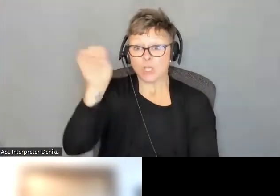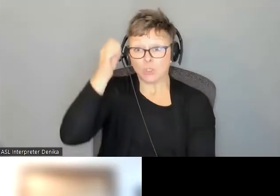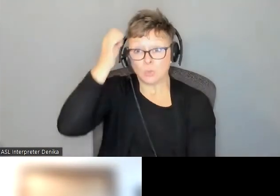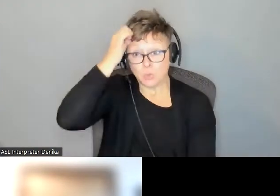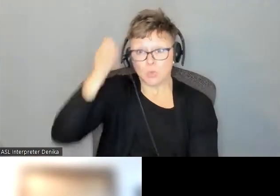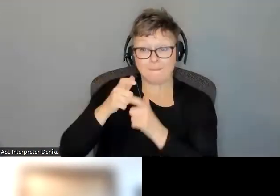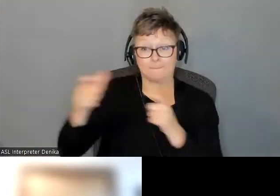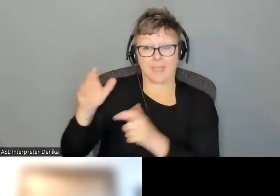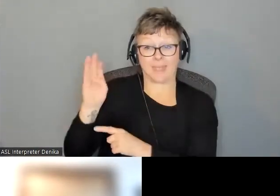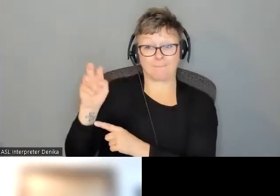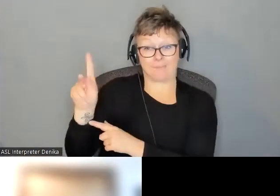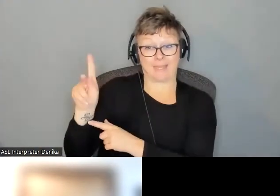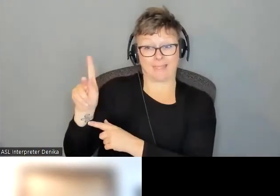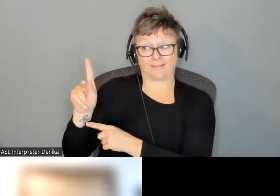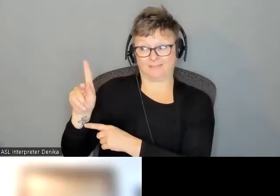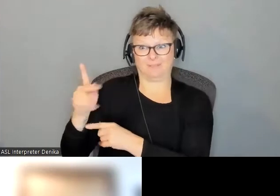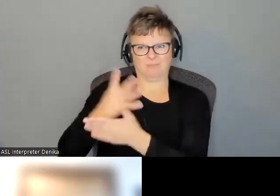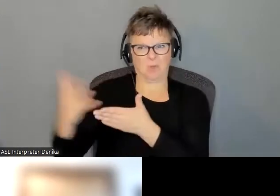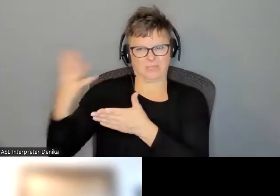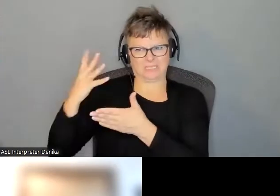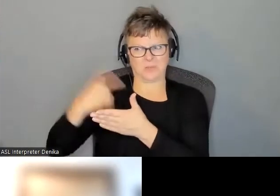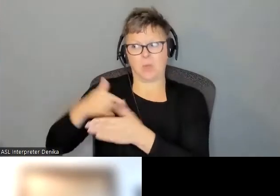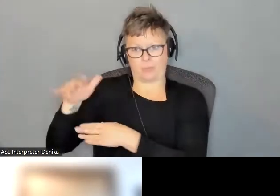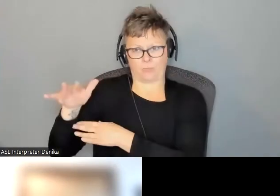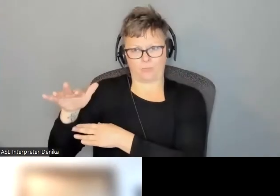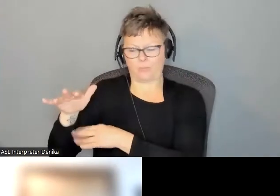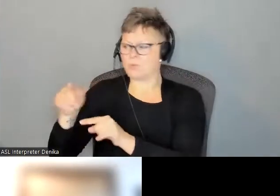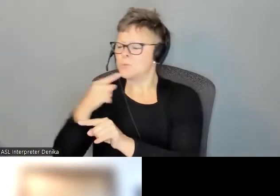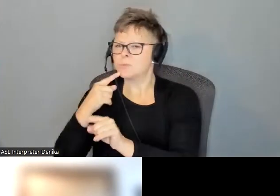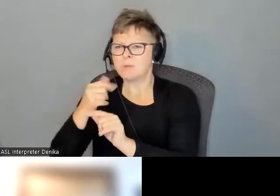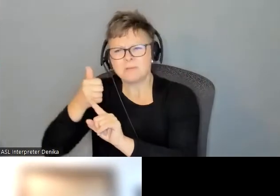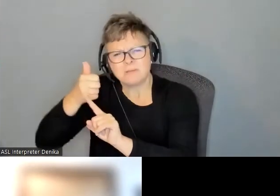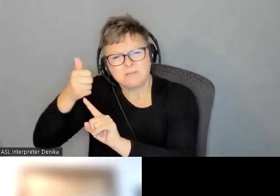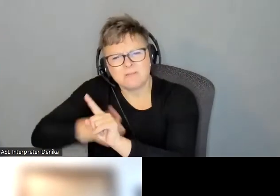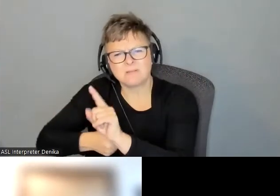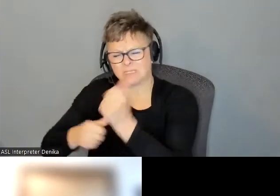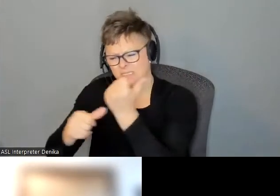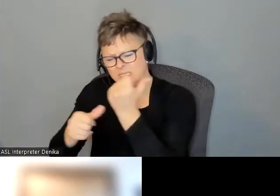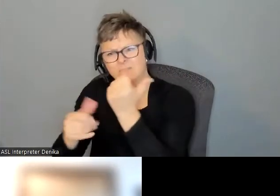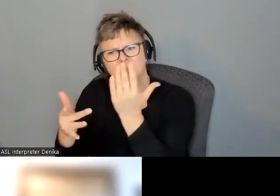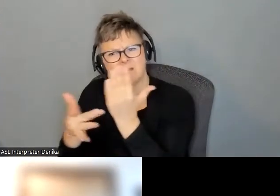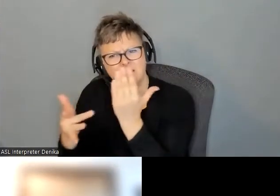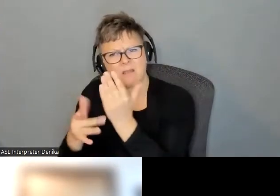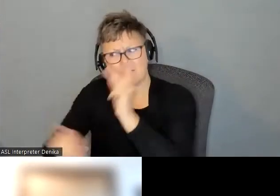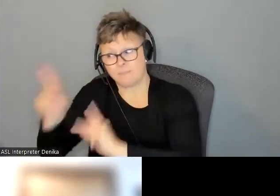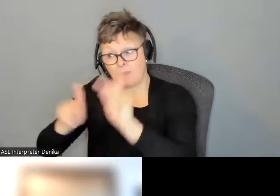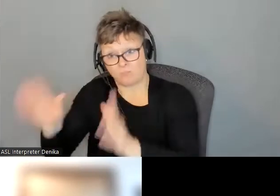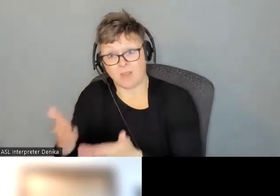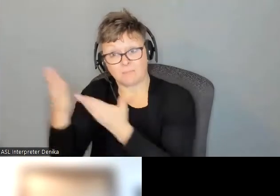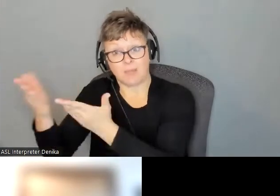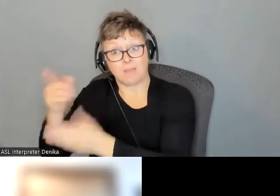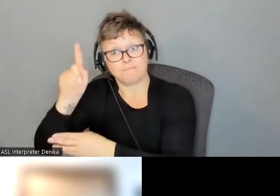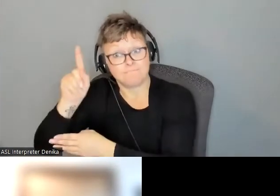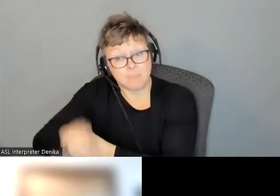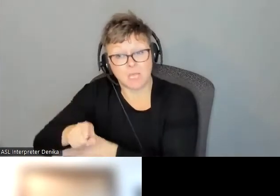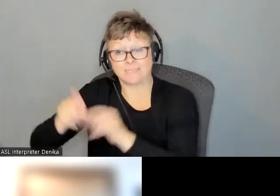ago, and they said every assistive technology that people recommend has to be tested and trialed